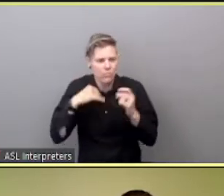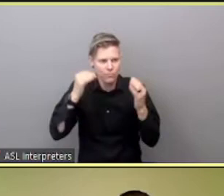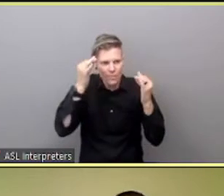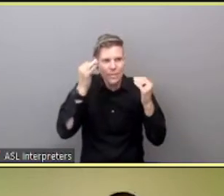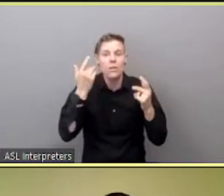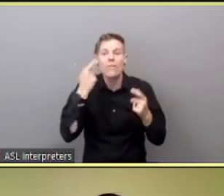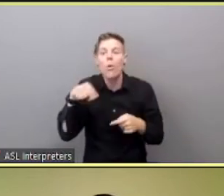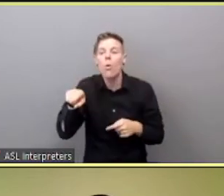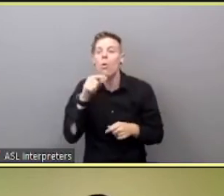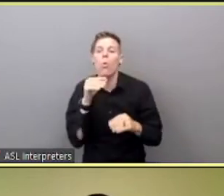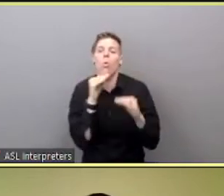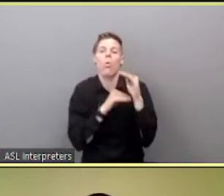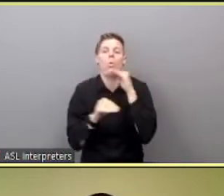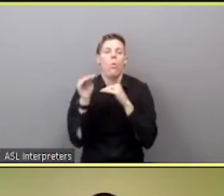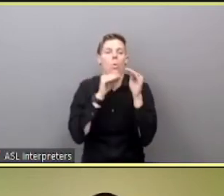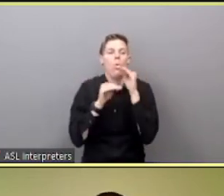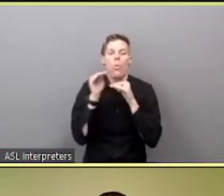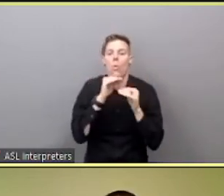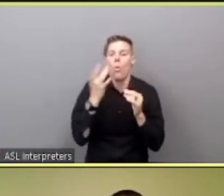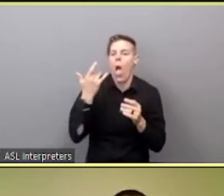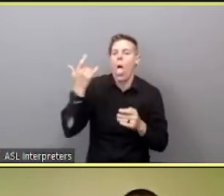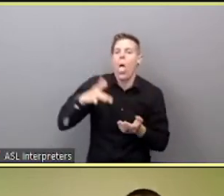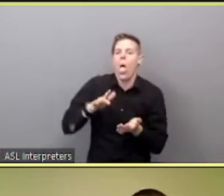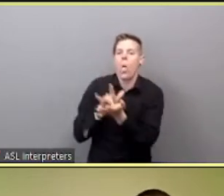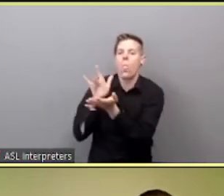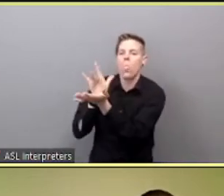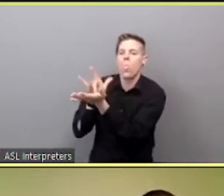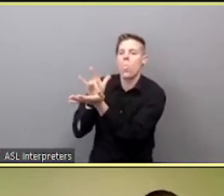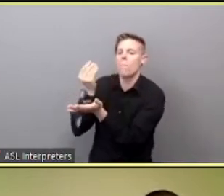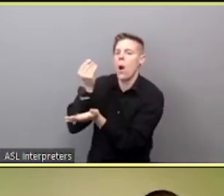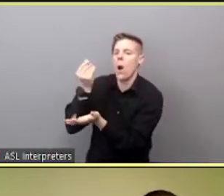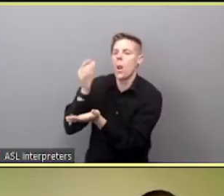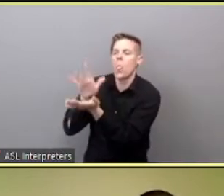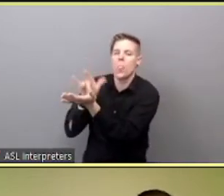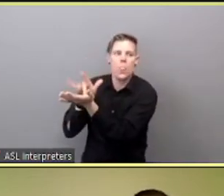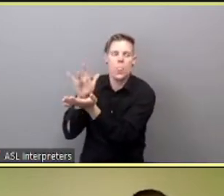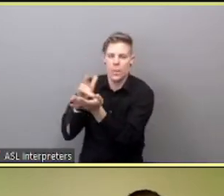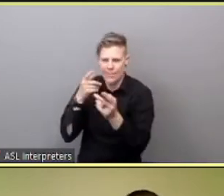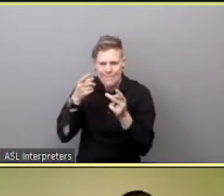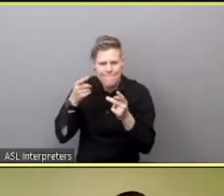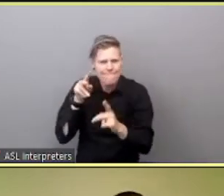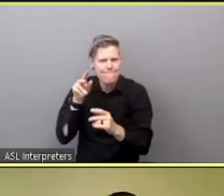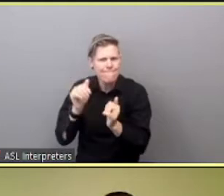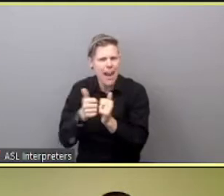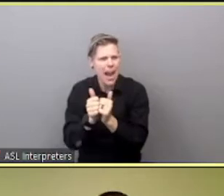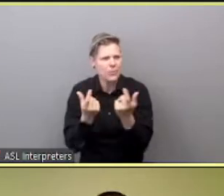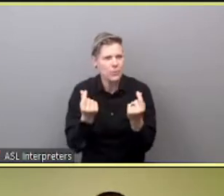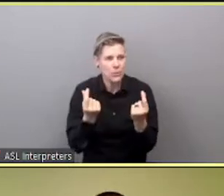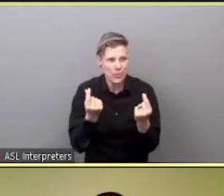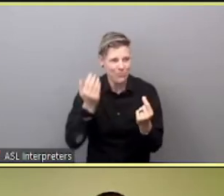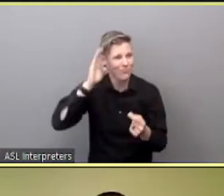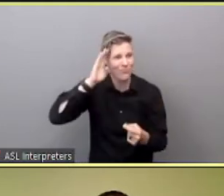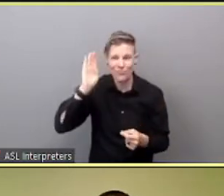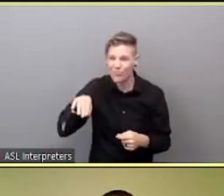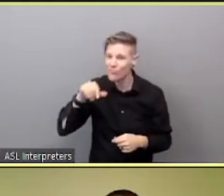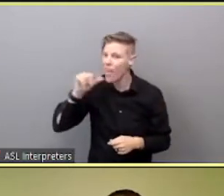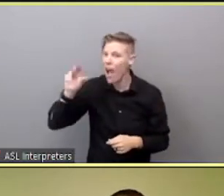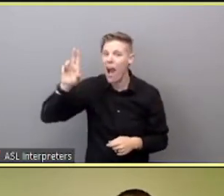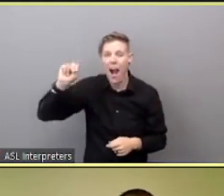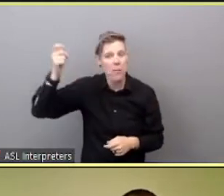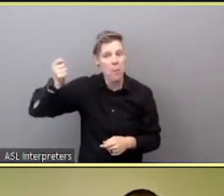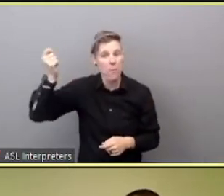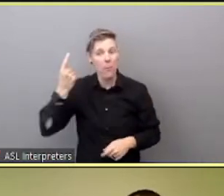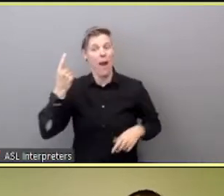insurance fraud. And certainly this has not been limited to unemployment insurance claimants. I think several